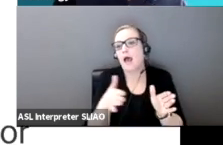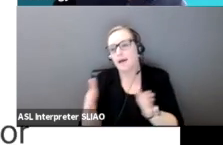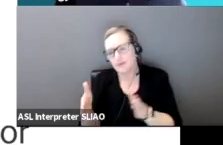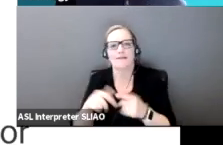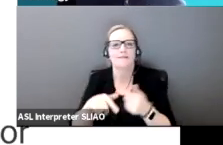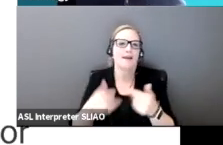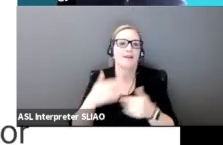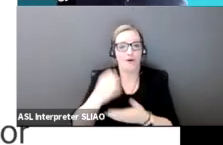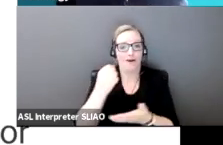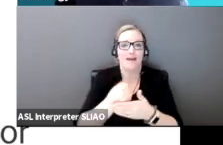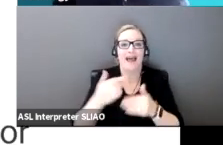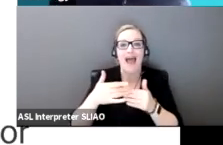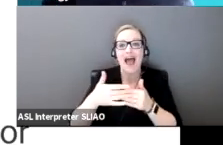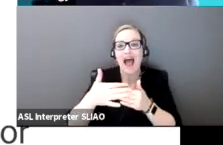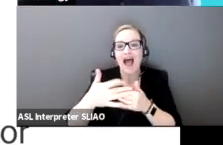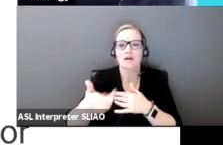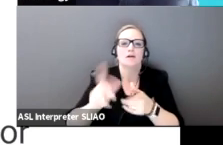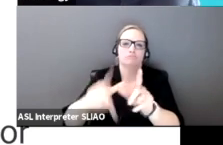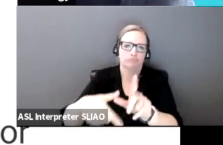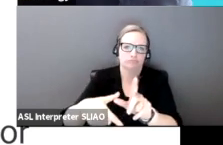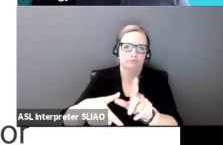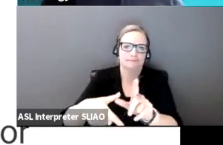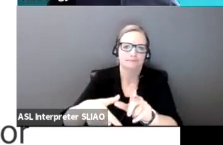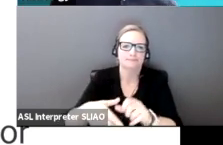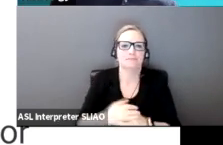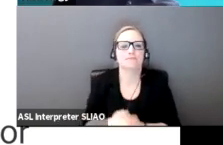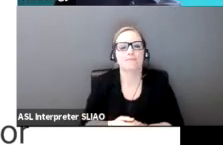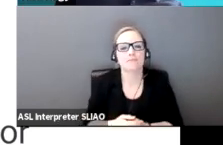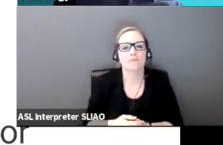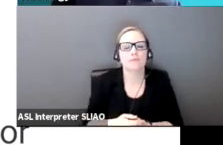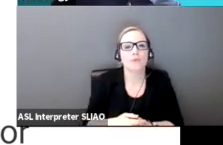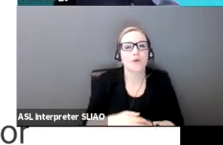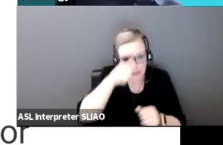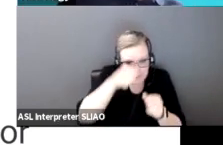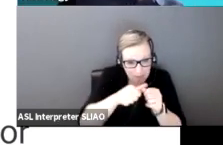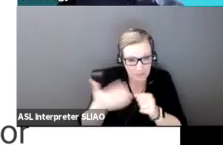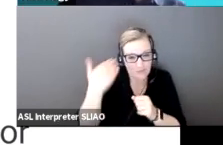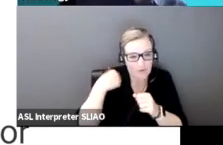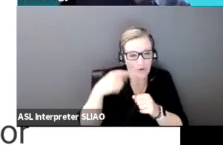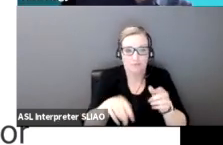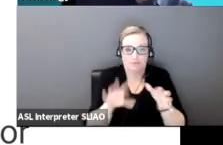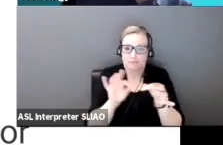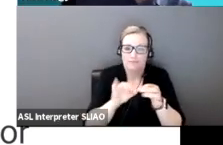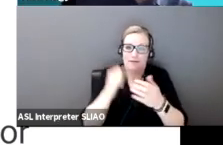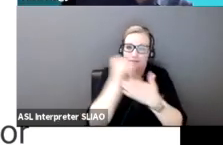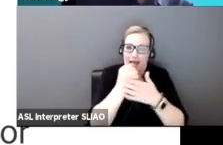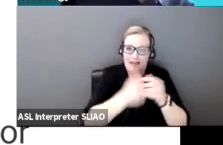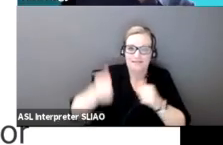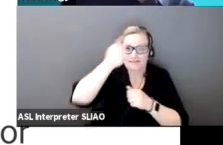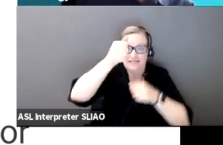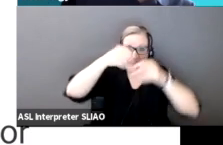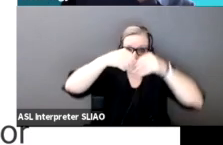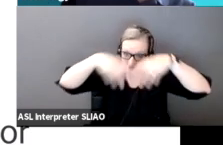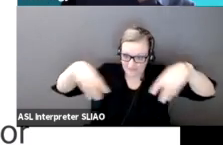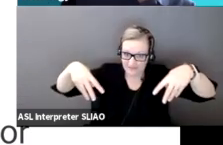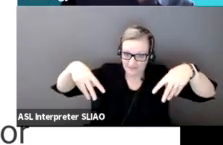So what kinds of patents are there? We're getting into the meat of this here. There are provisional patent applications,